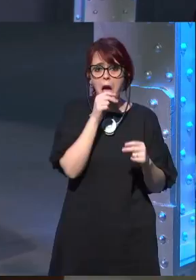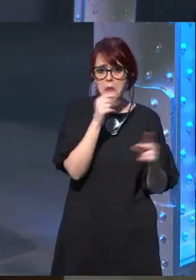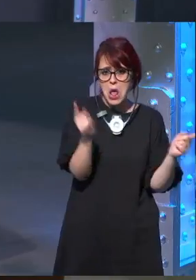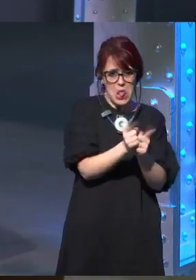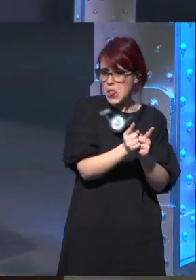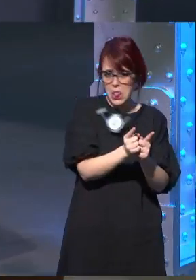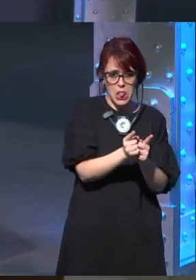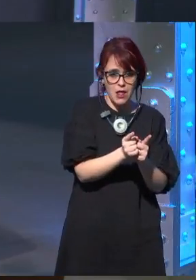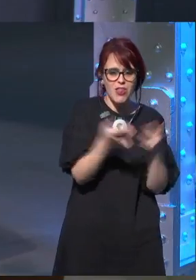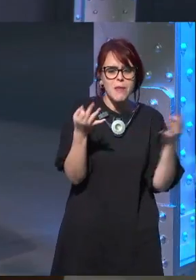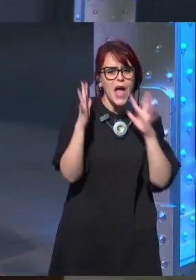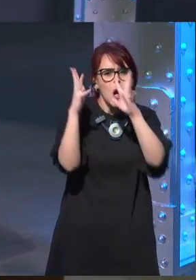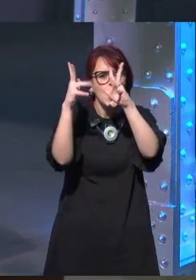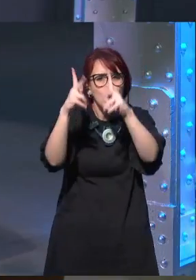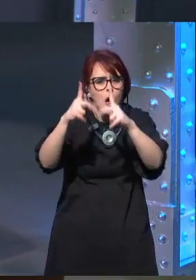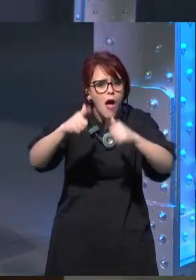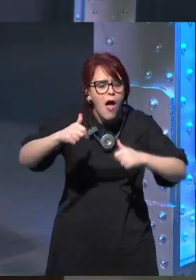All right, so quantify everything.